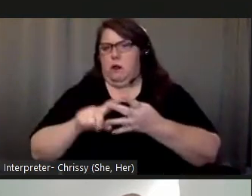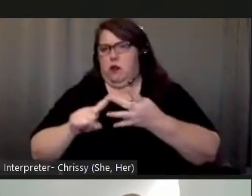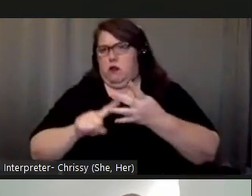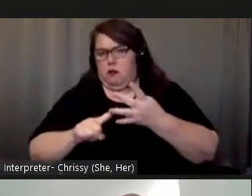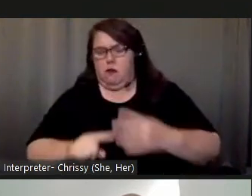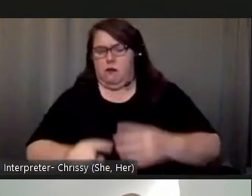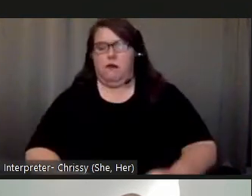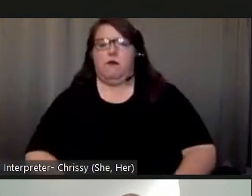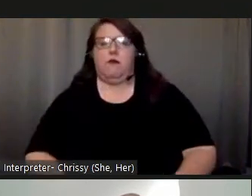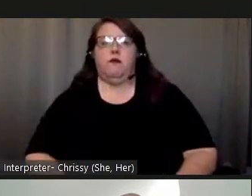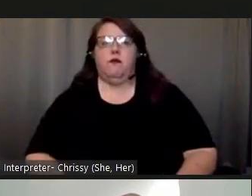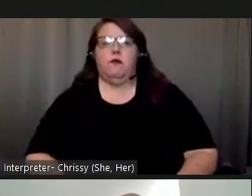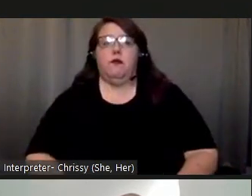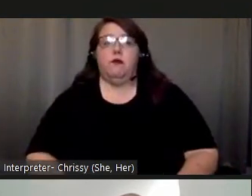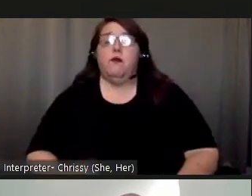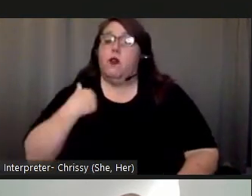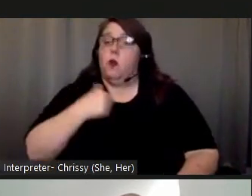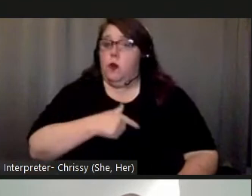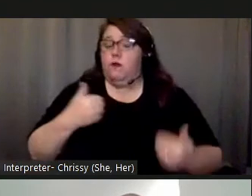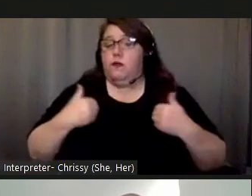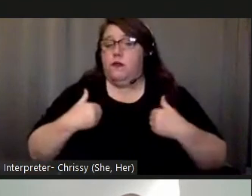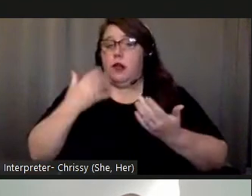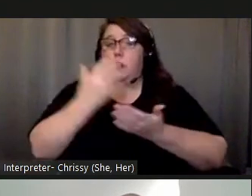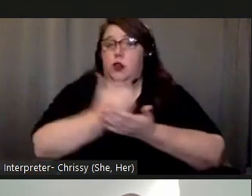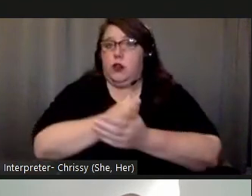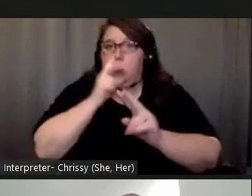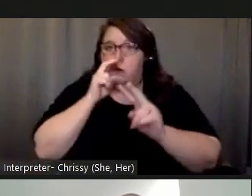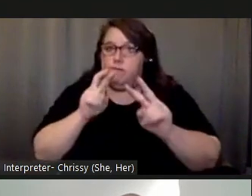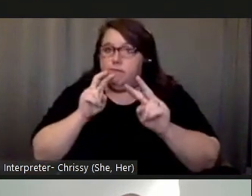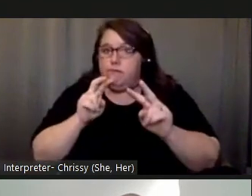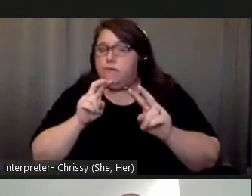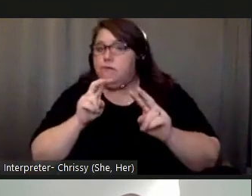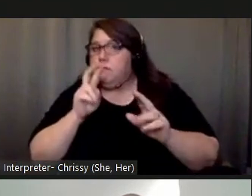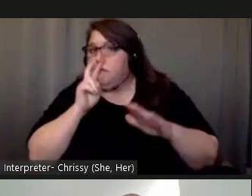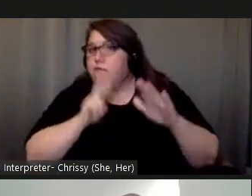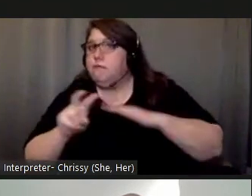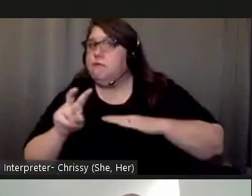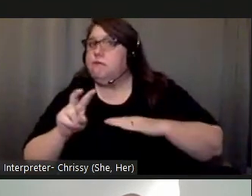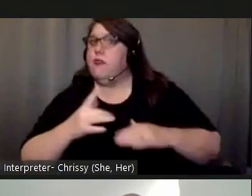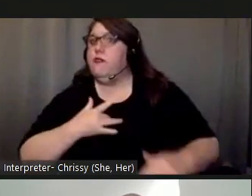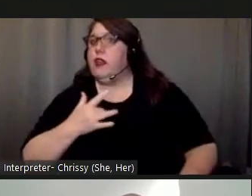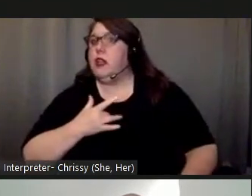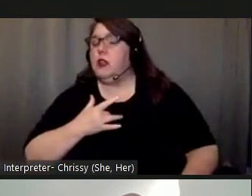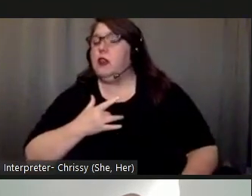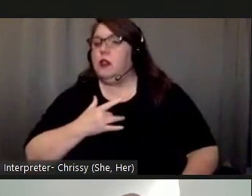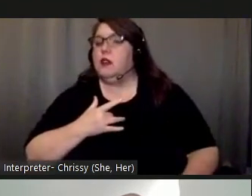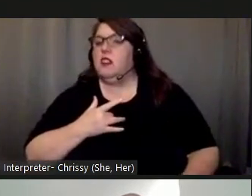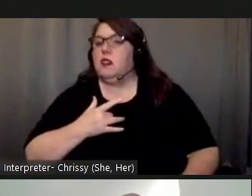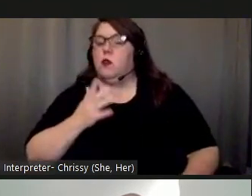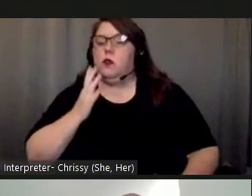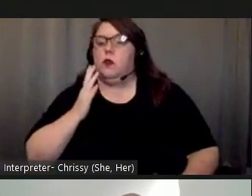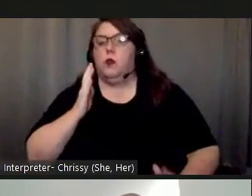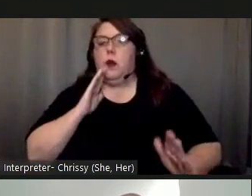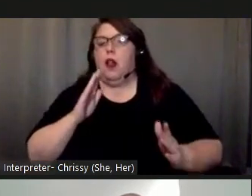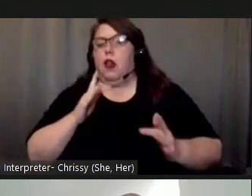accordingly, we have the opportunity to look forward and feel like the light is at the end of the